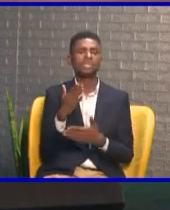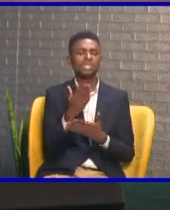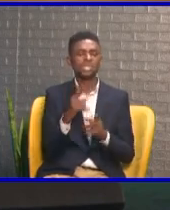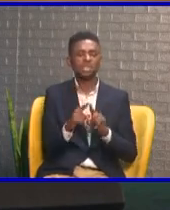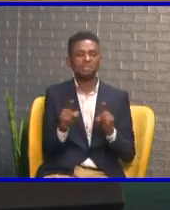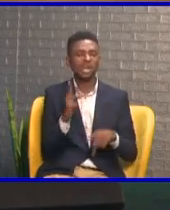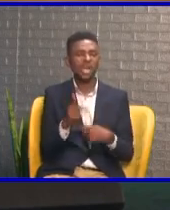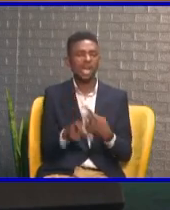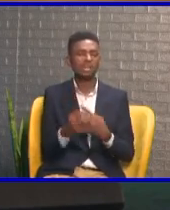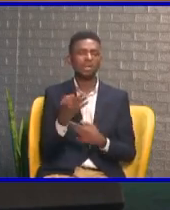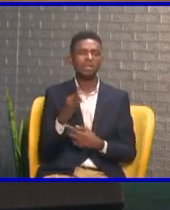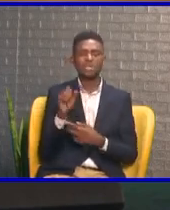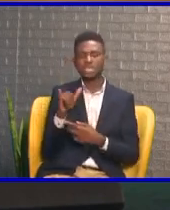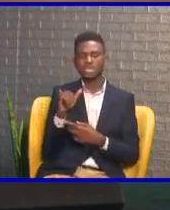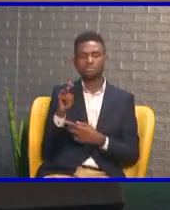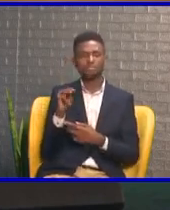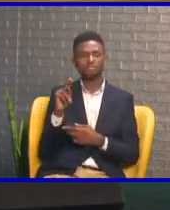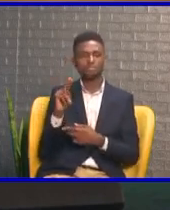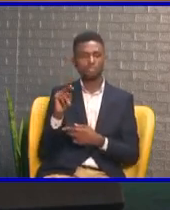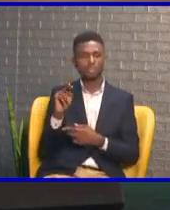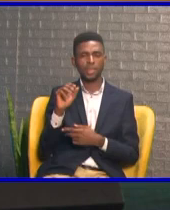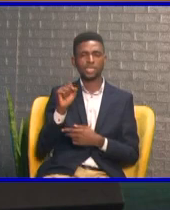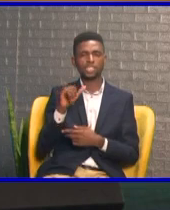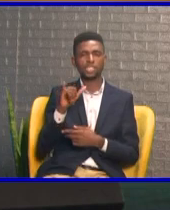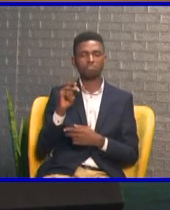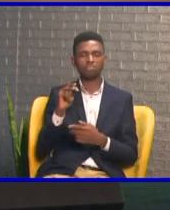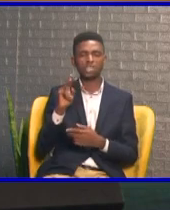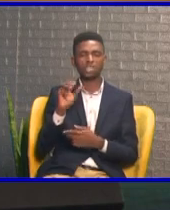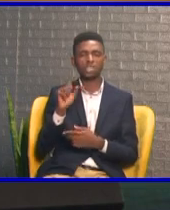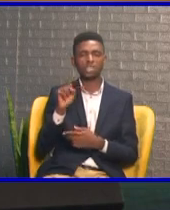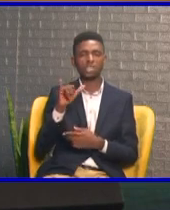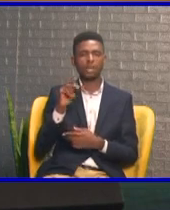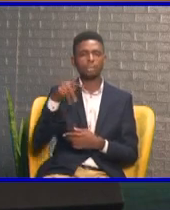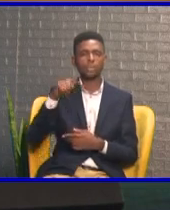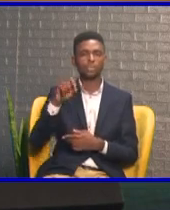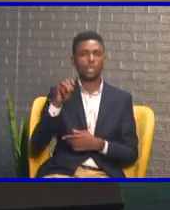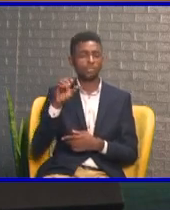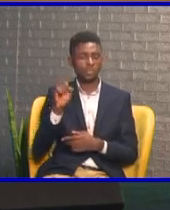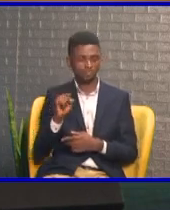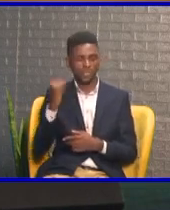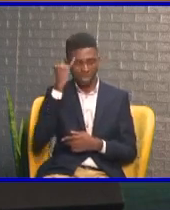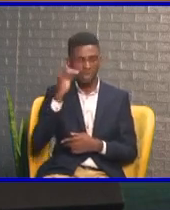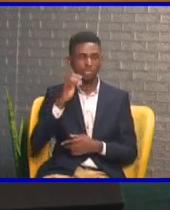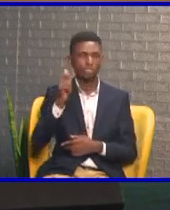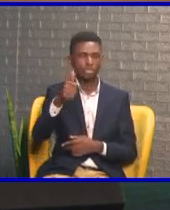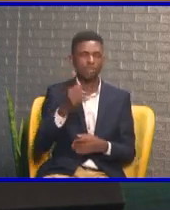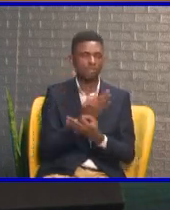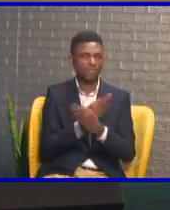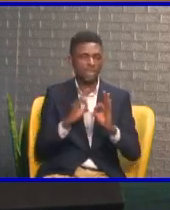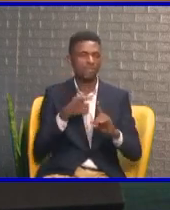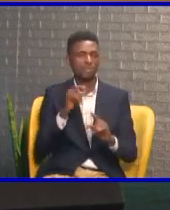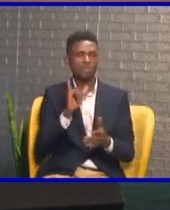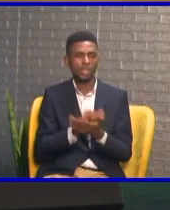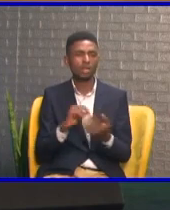symptoms. Imagine yourself free. Hallelujah. Imagine yourself free from that pain. Imagine